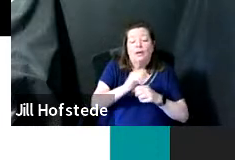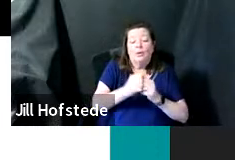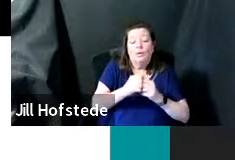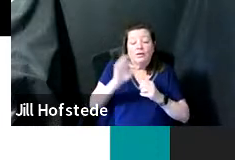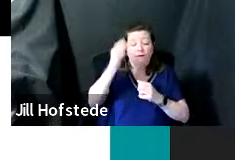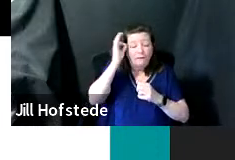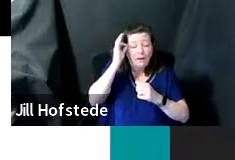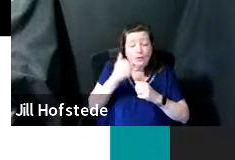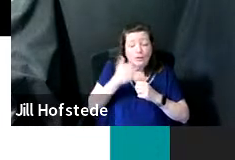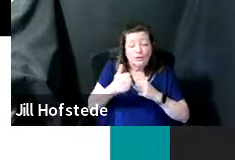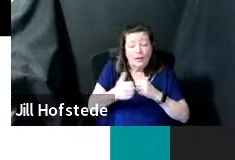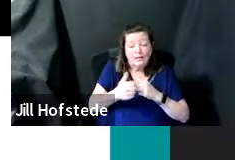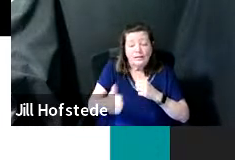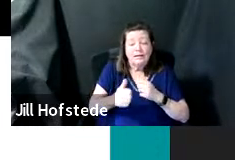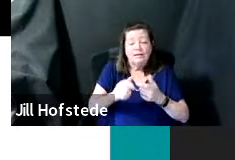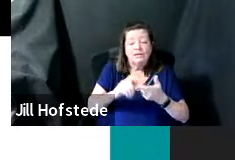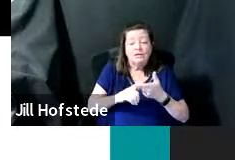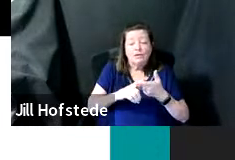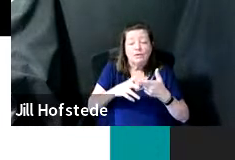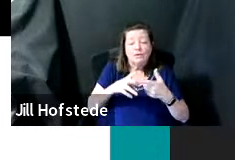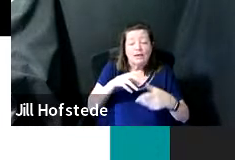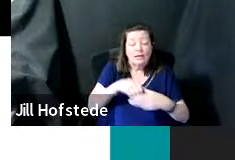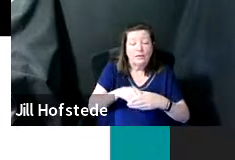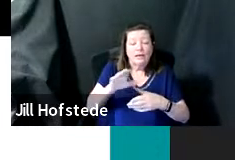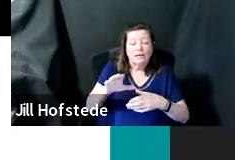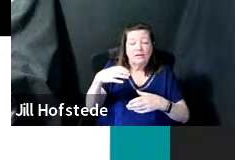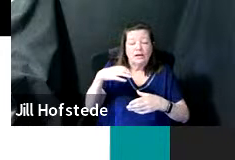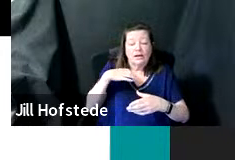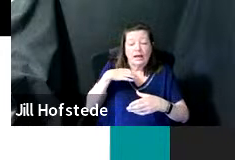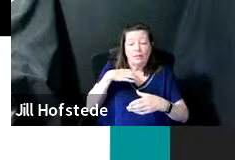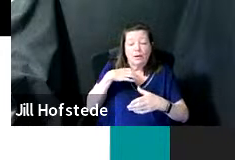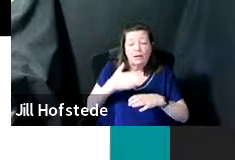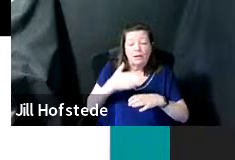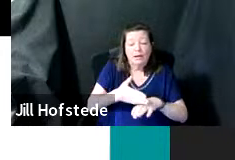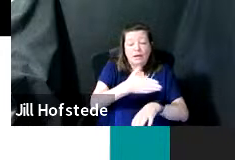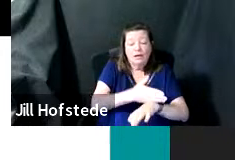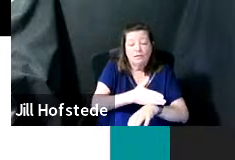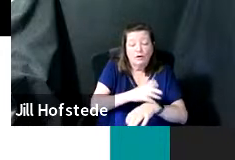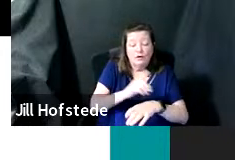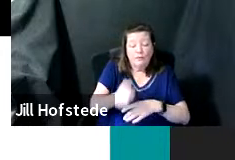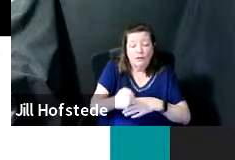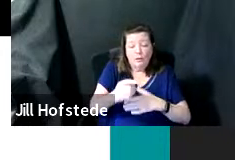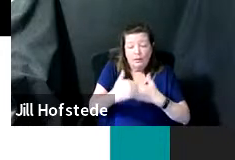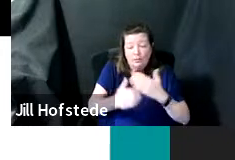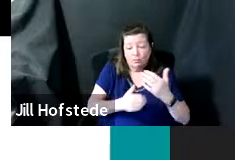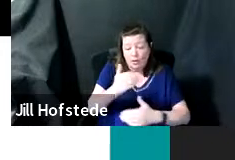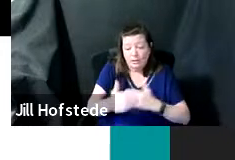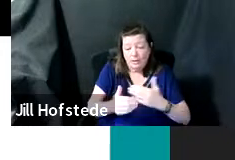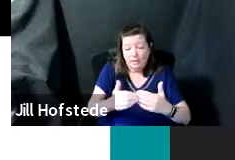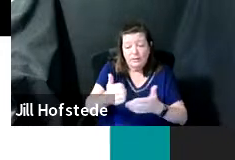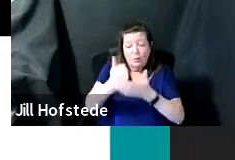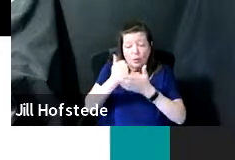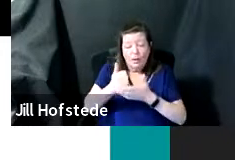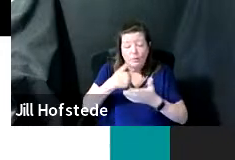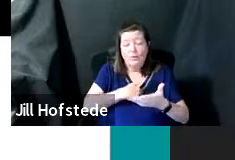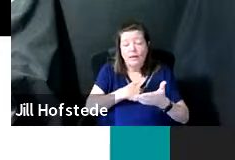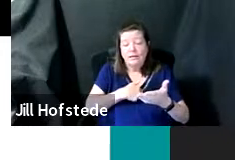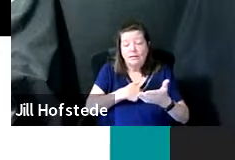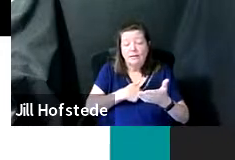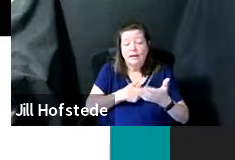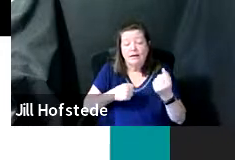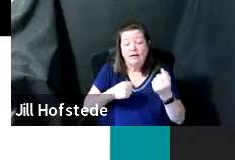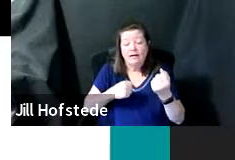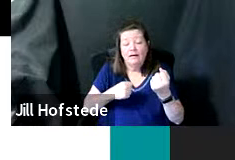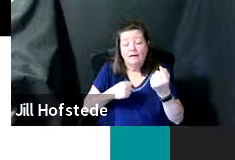to enter into their capital improvement grant process, which is a process that will help us fund the